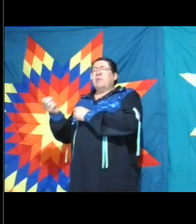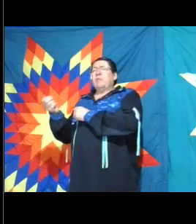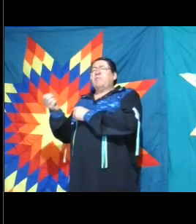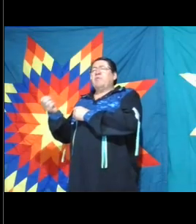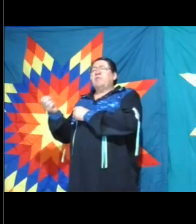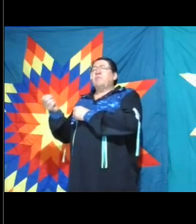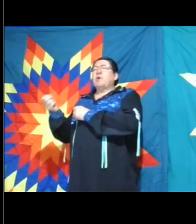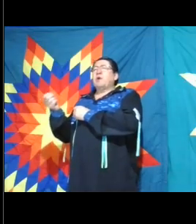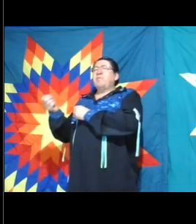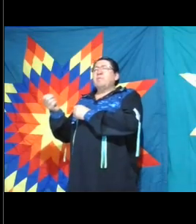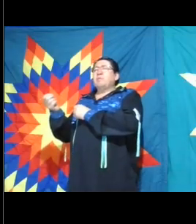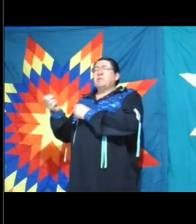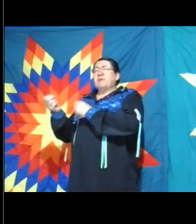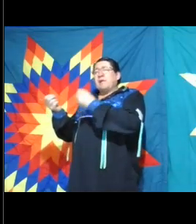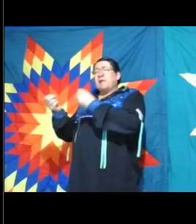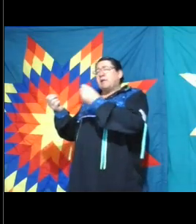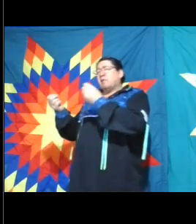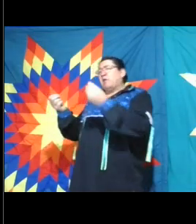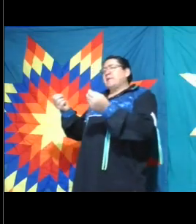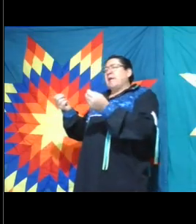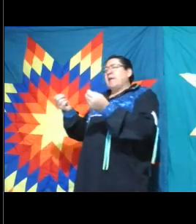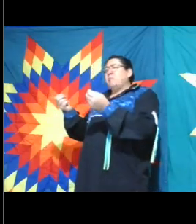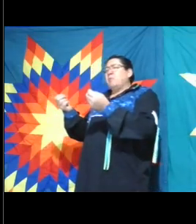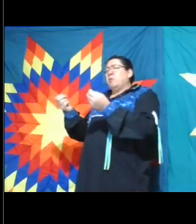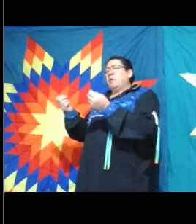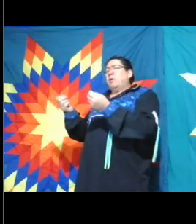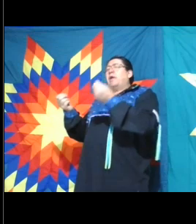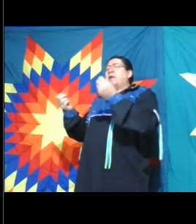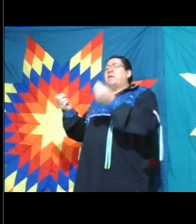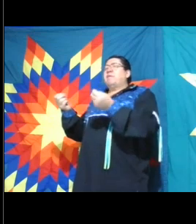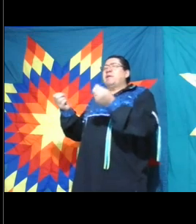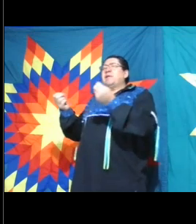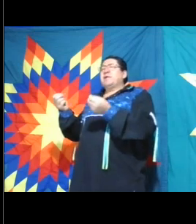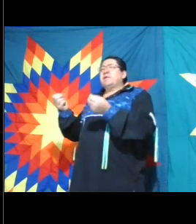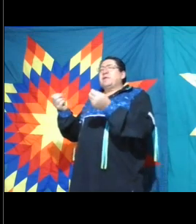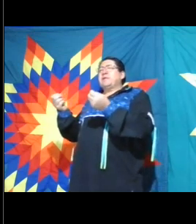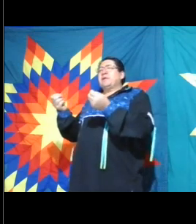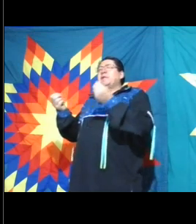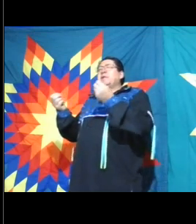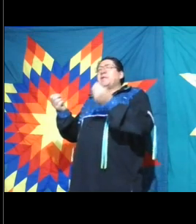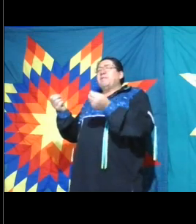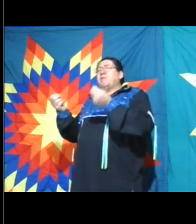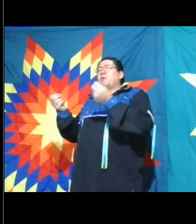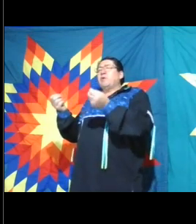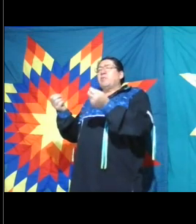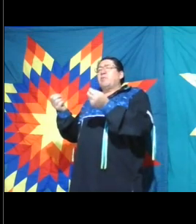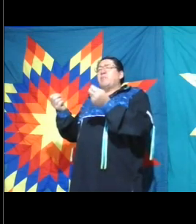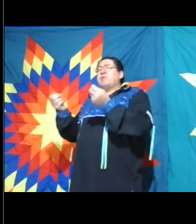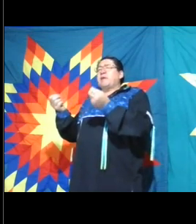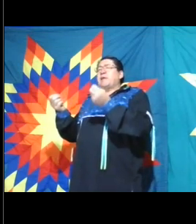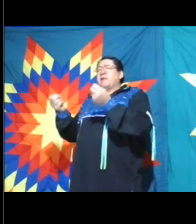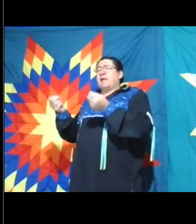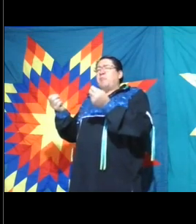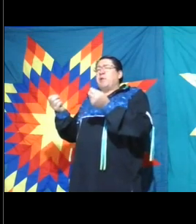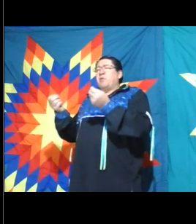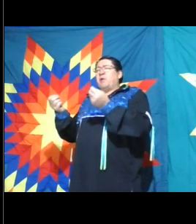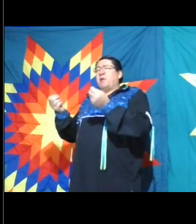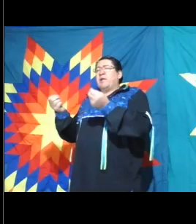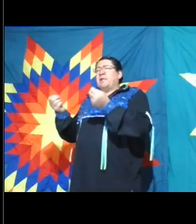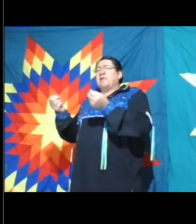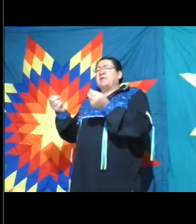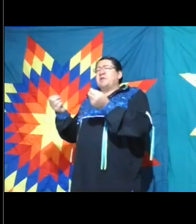interviewee will feel more comfortable seeing across the table another Indigenous interviewer representing that